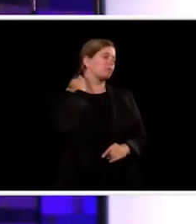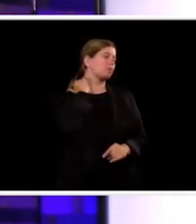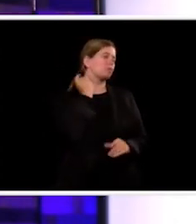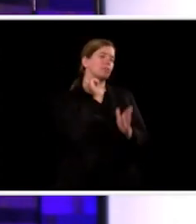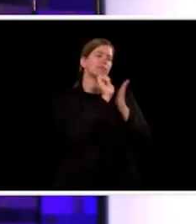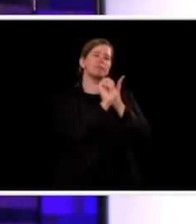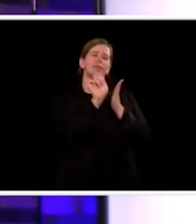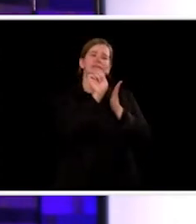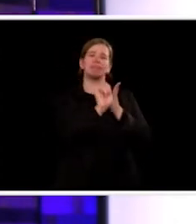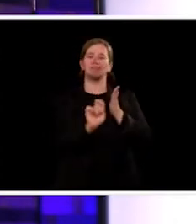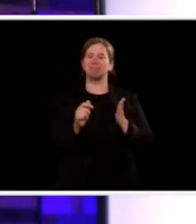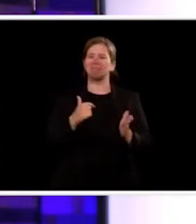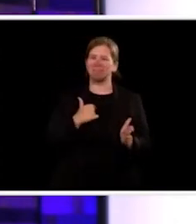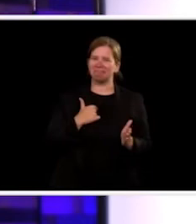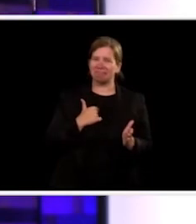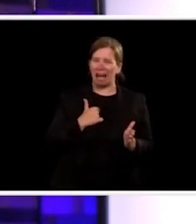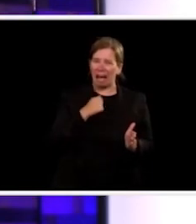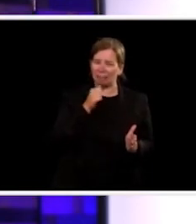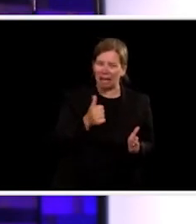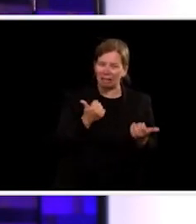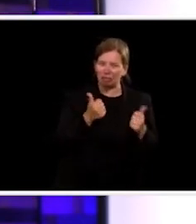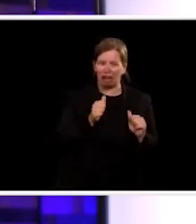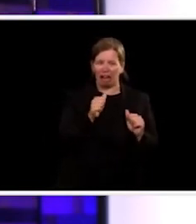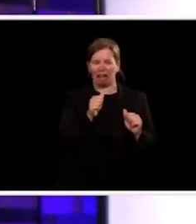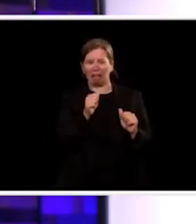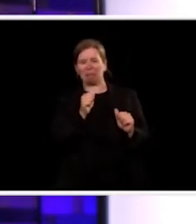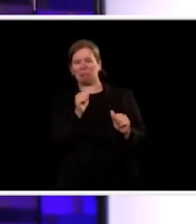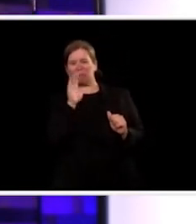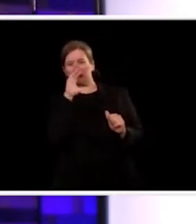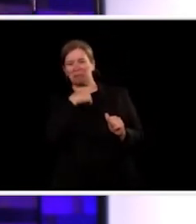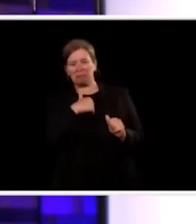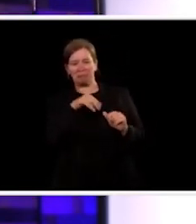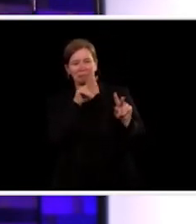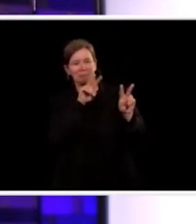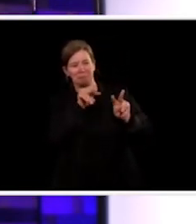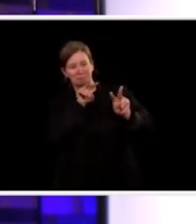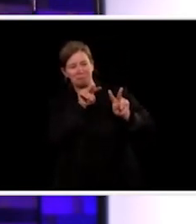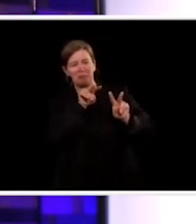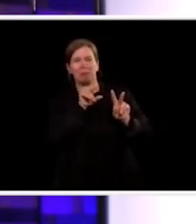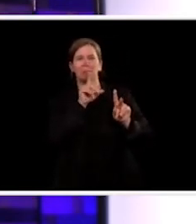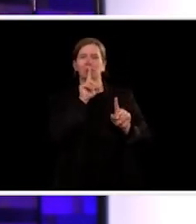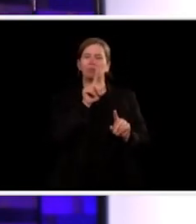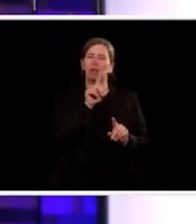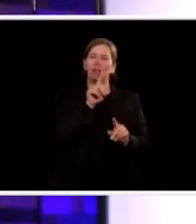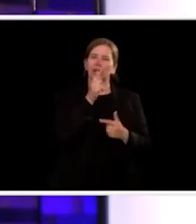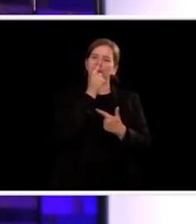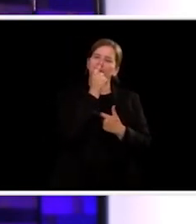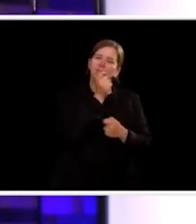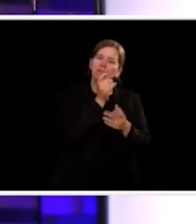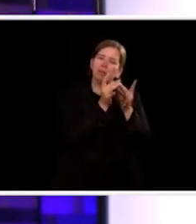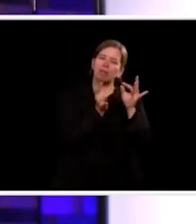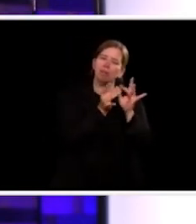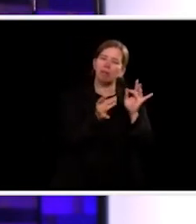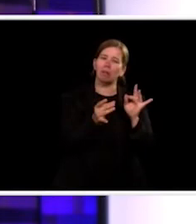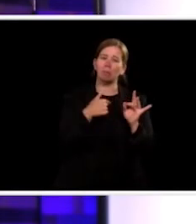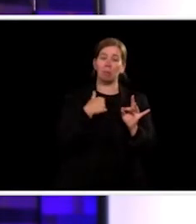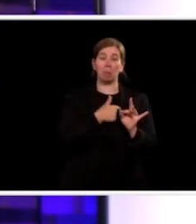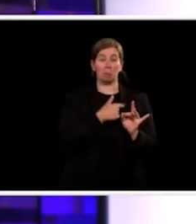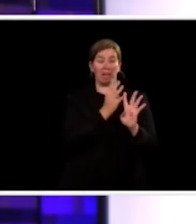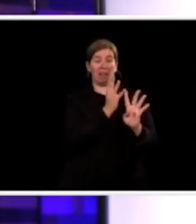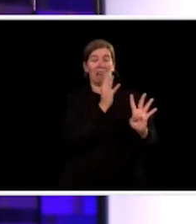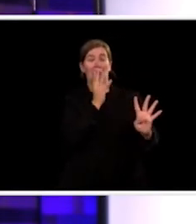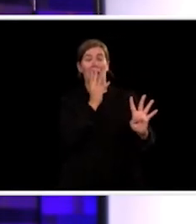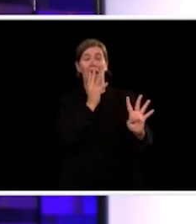Now, I really do not try to be creepy, but this was a captive sort of doublet. We were standing online or